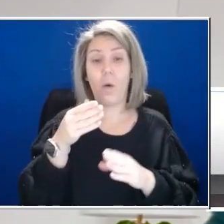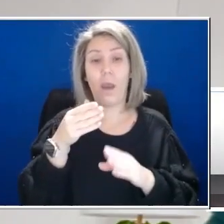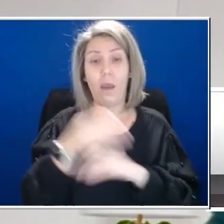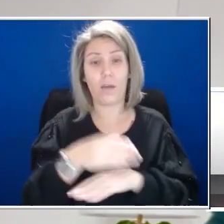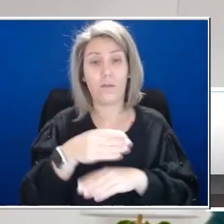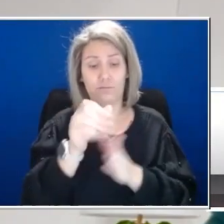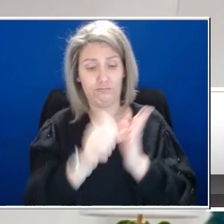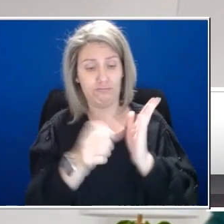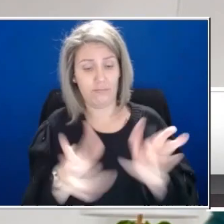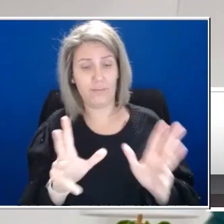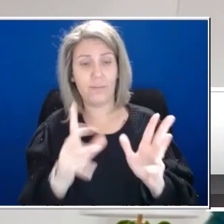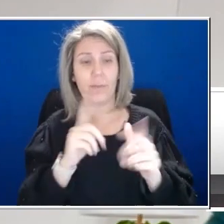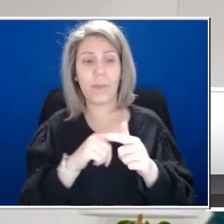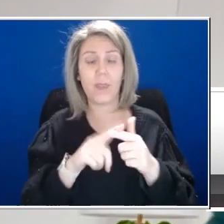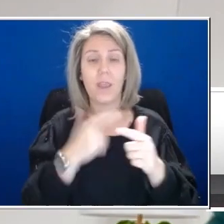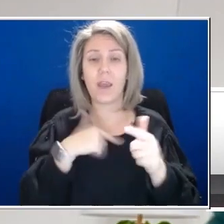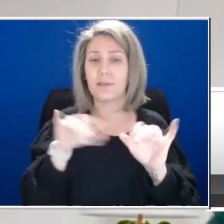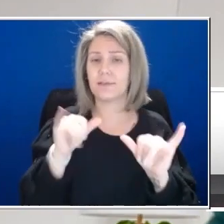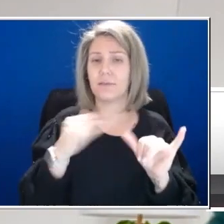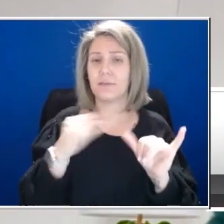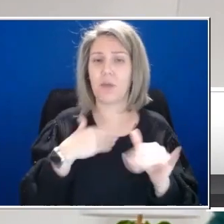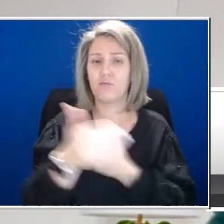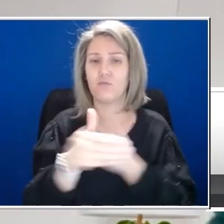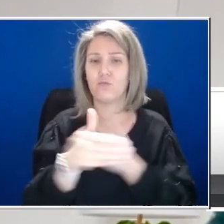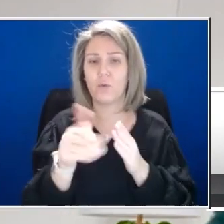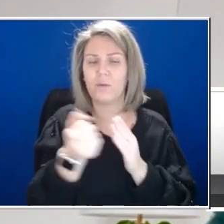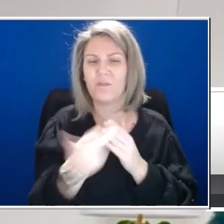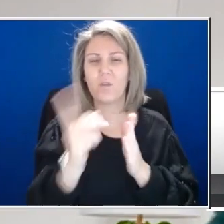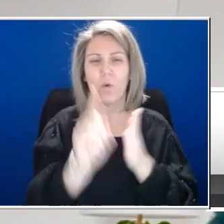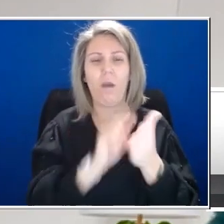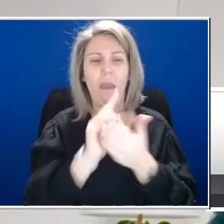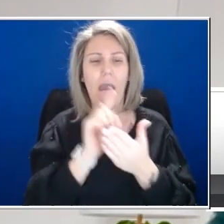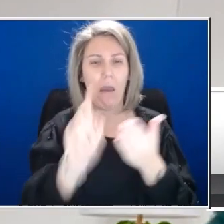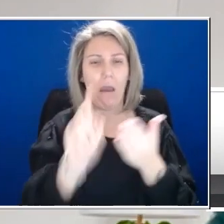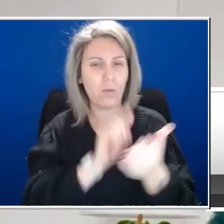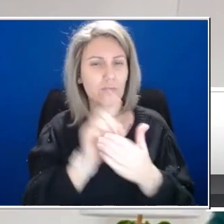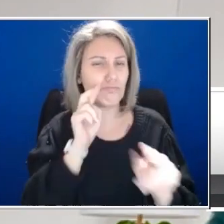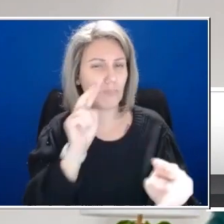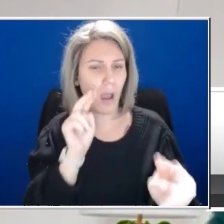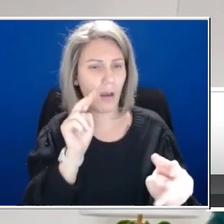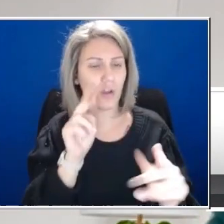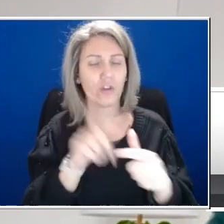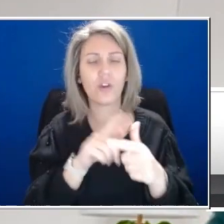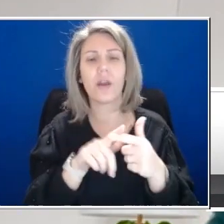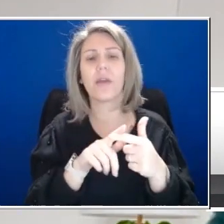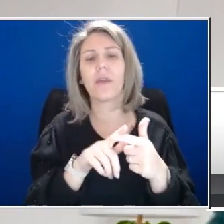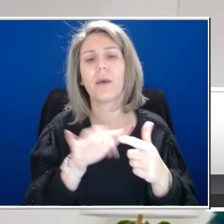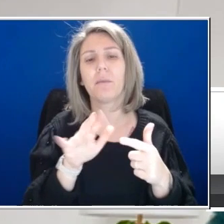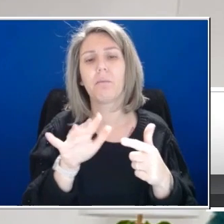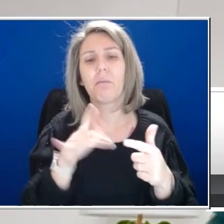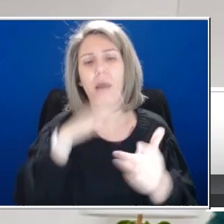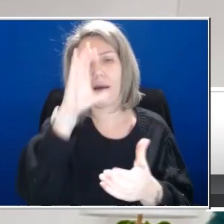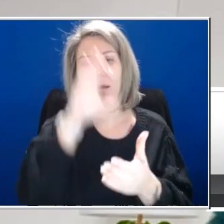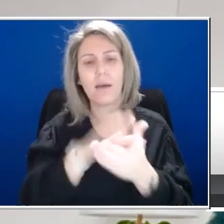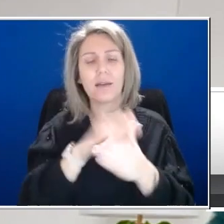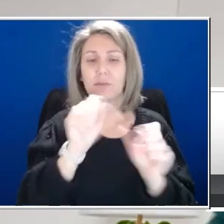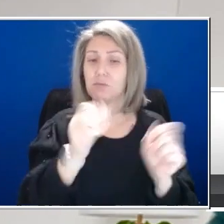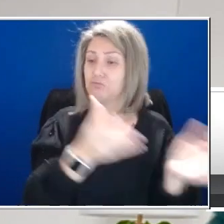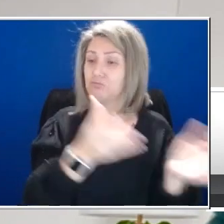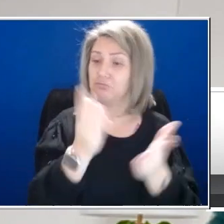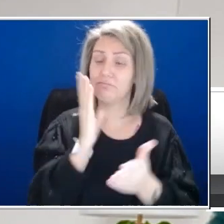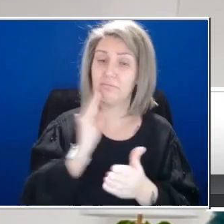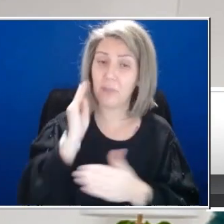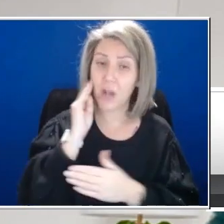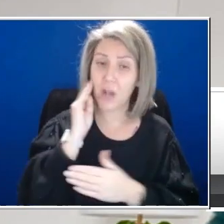I did stay in my room for a couple of hours just for monitoring, and then my husband was able to take me home.